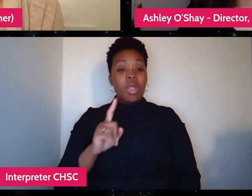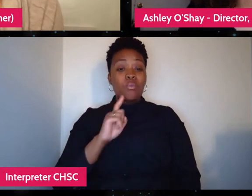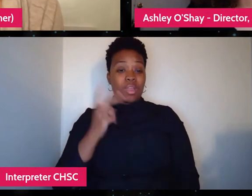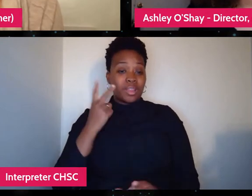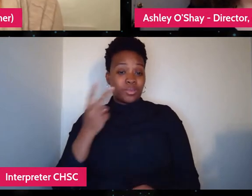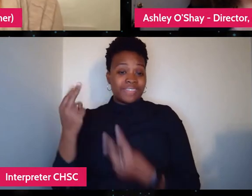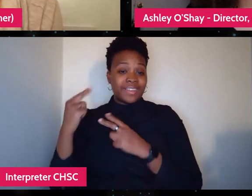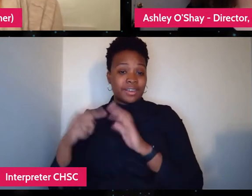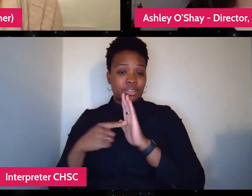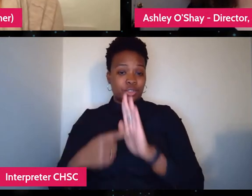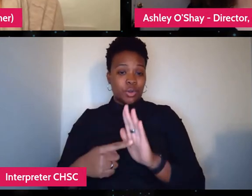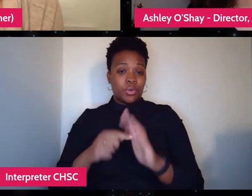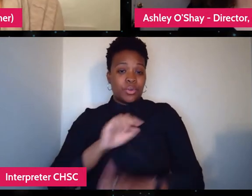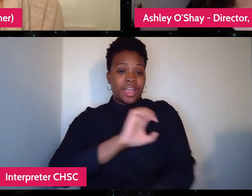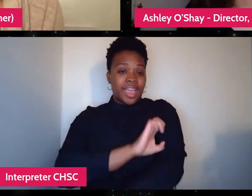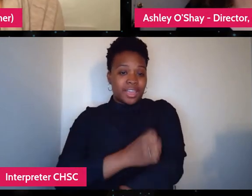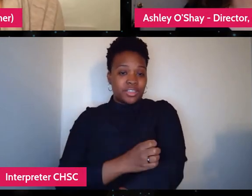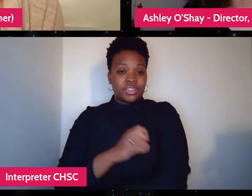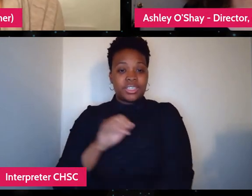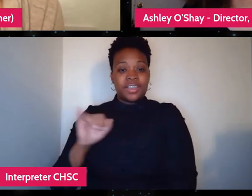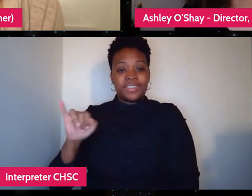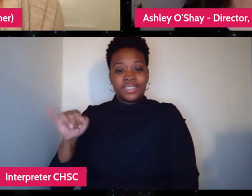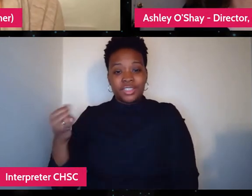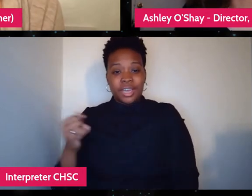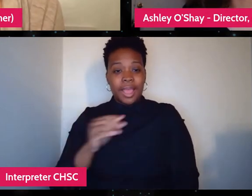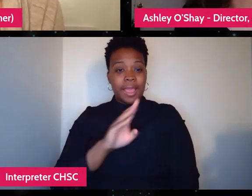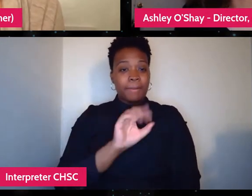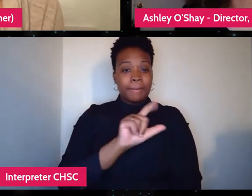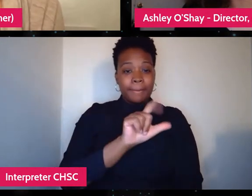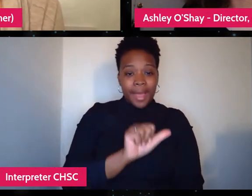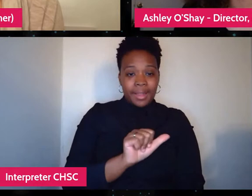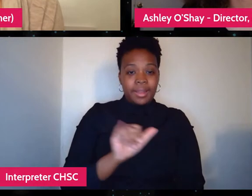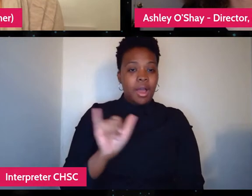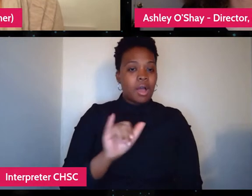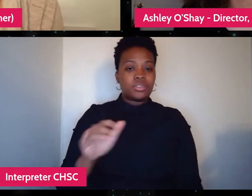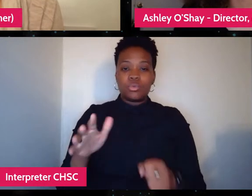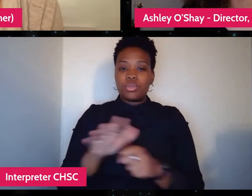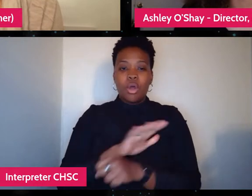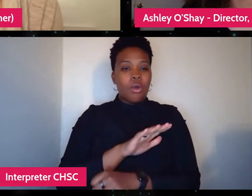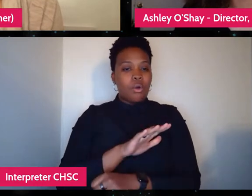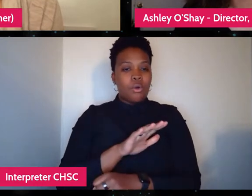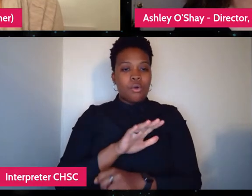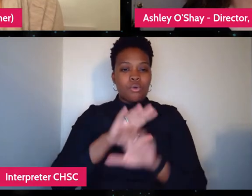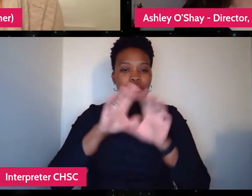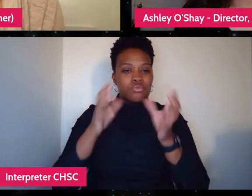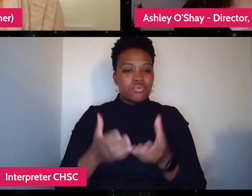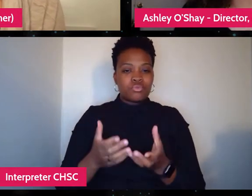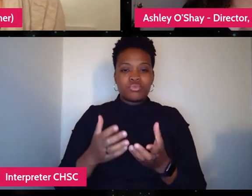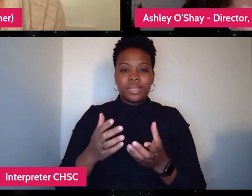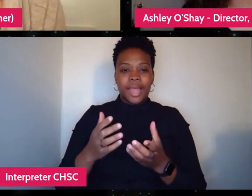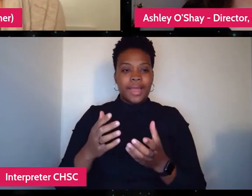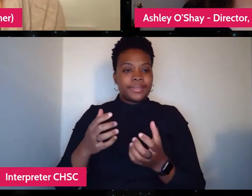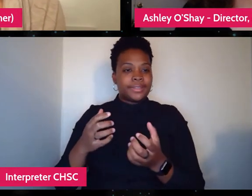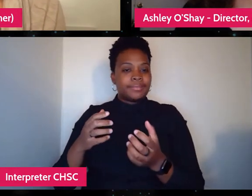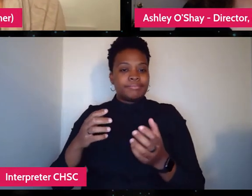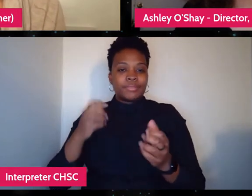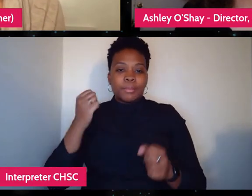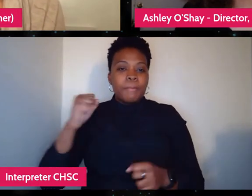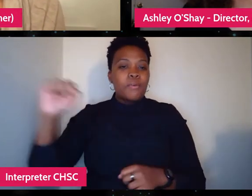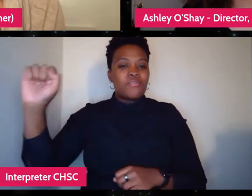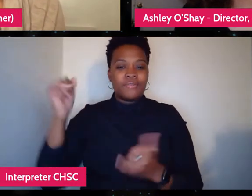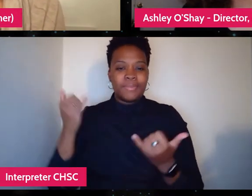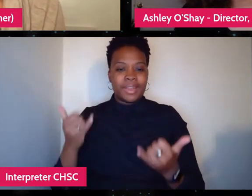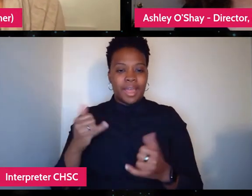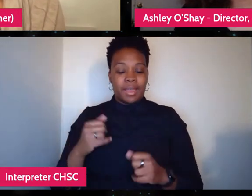energy of Janae and Bella, and also just like the whole movement here. You know, people aren't, they're at a point where they're no